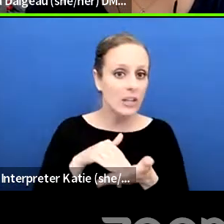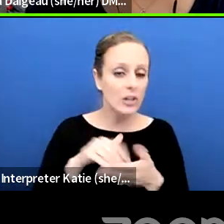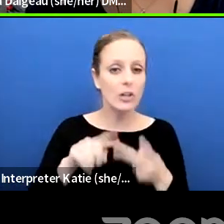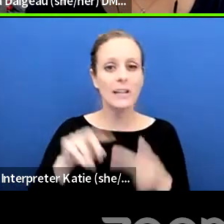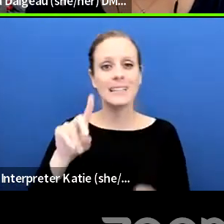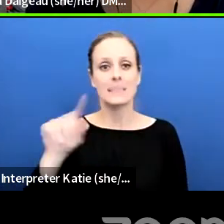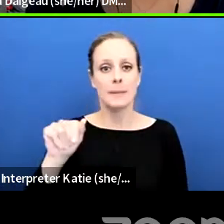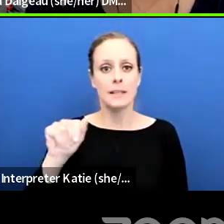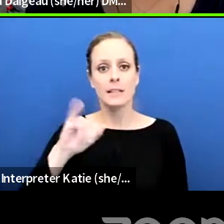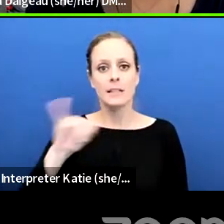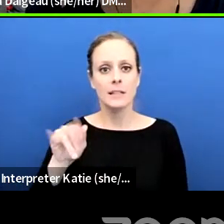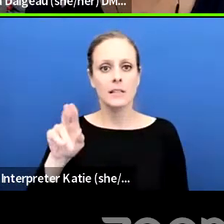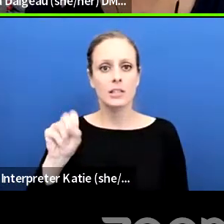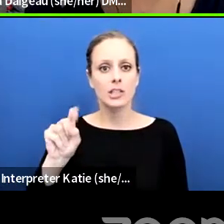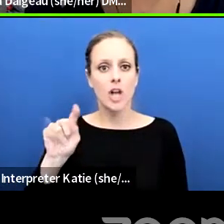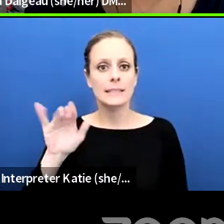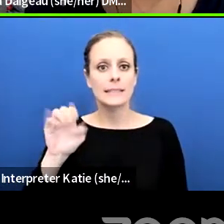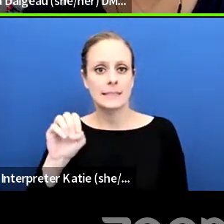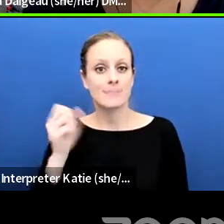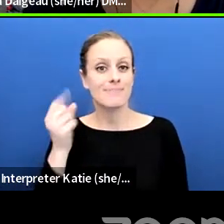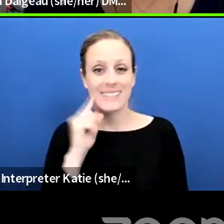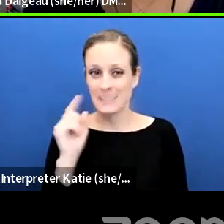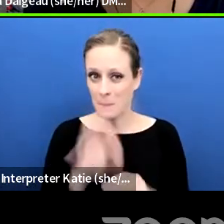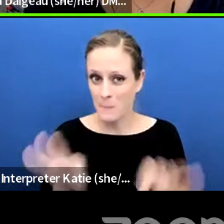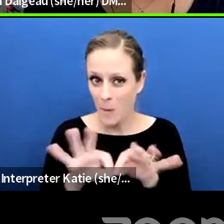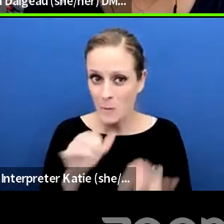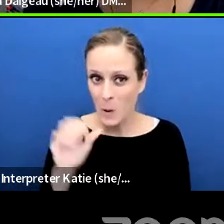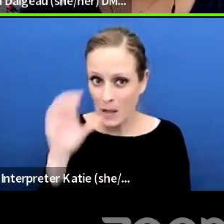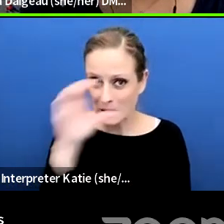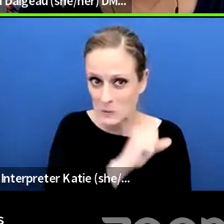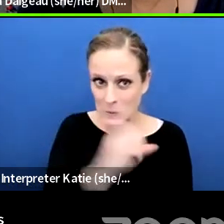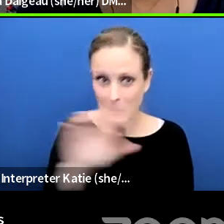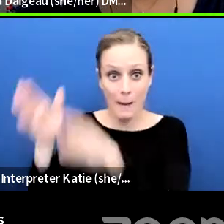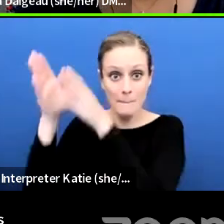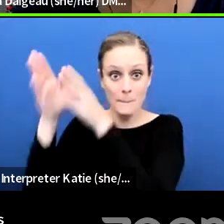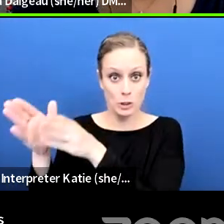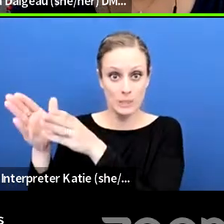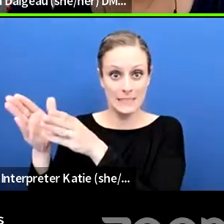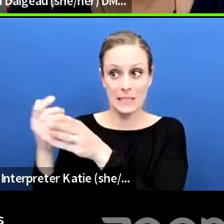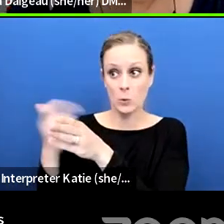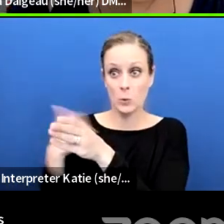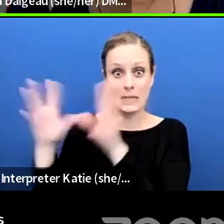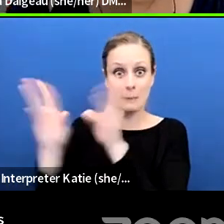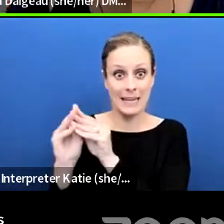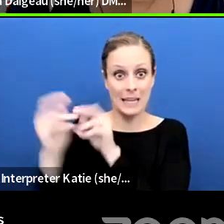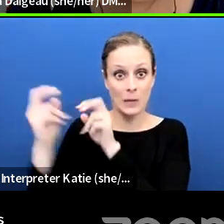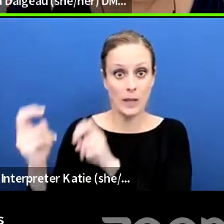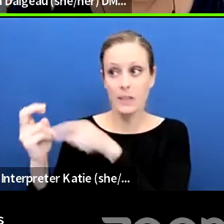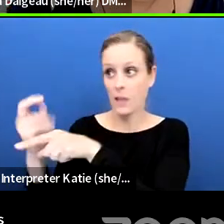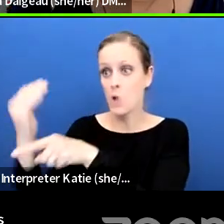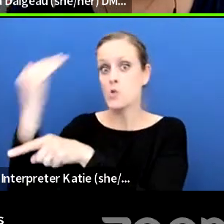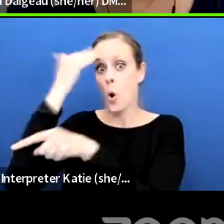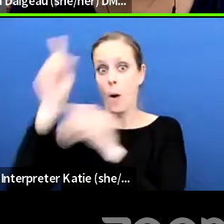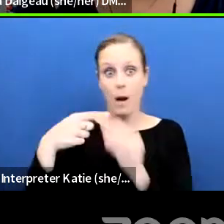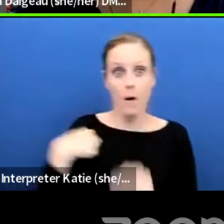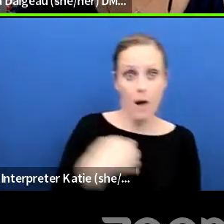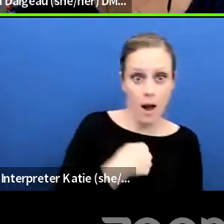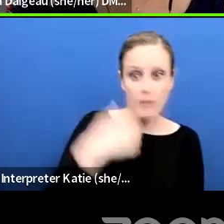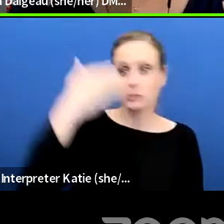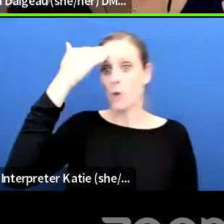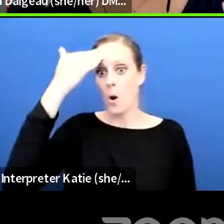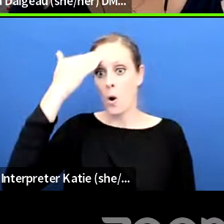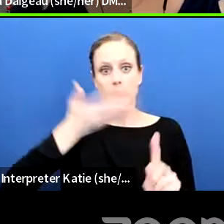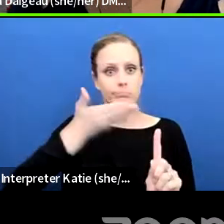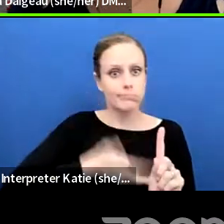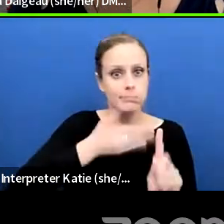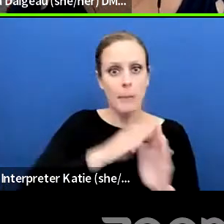because it's important that we not assume that the person we're talking to knows who we are, what we're talking about. We would hope